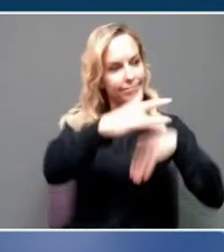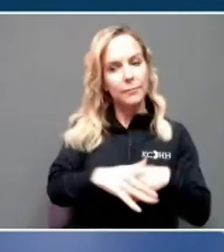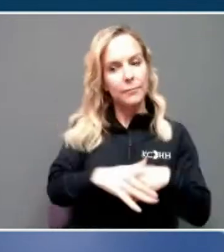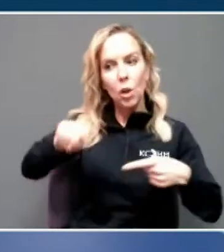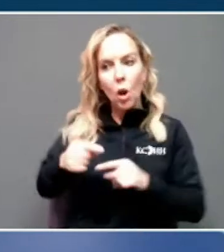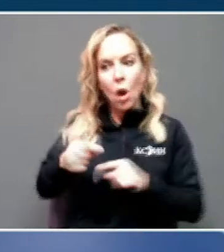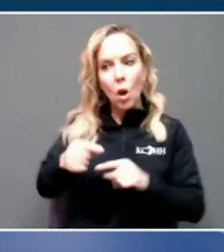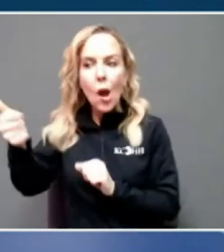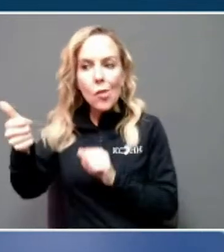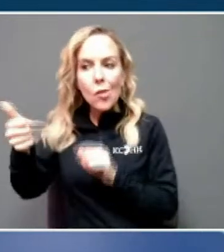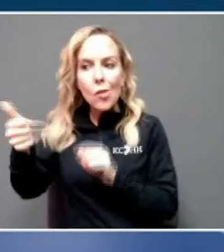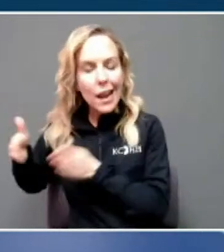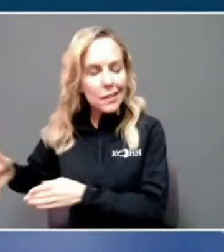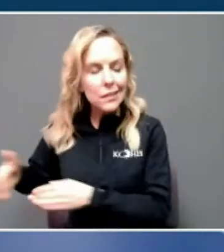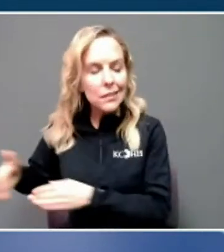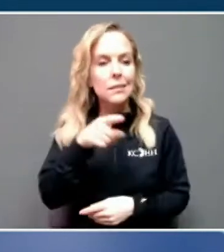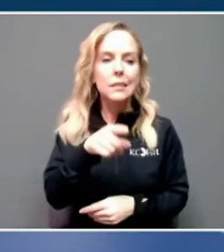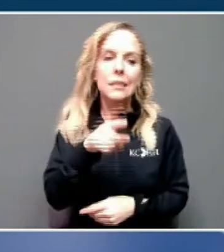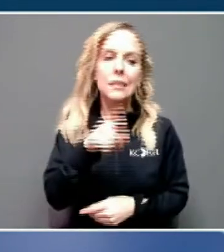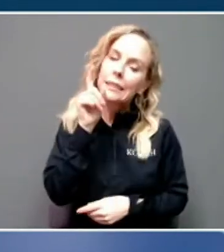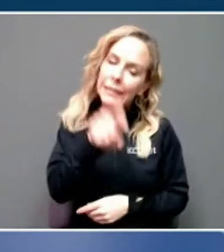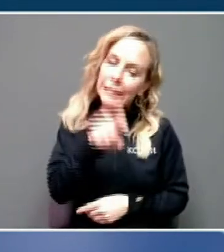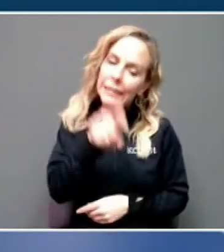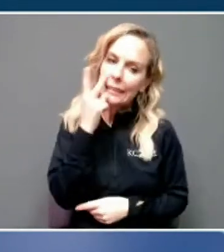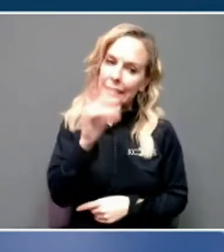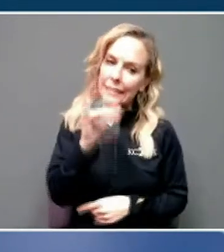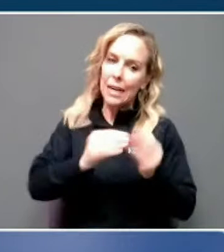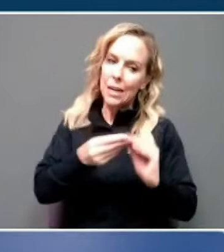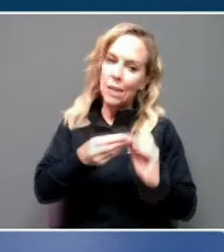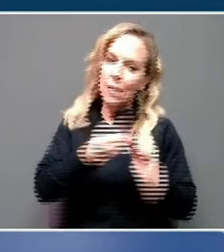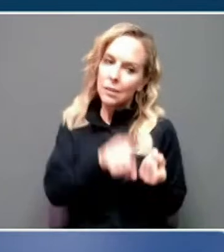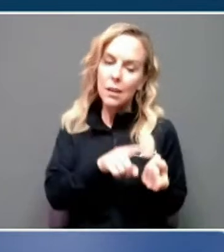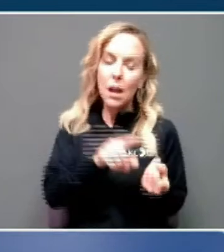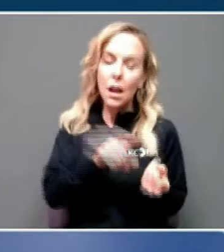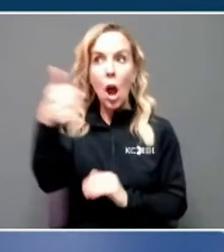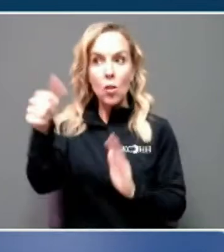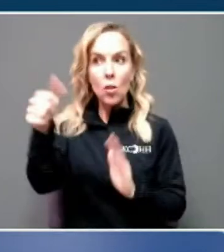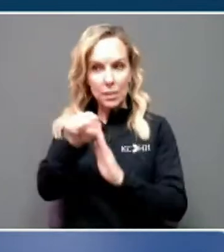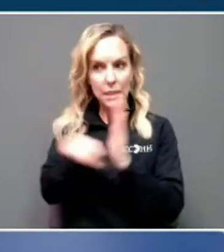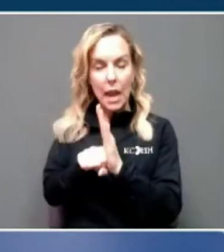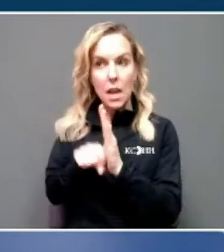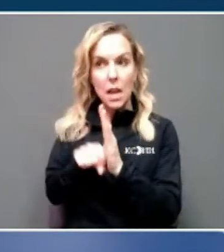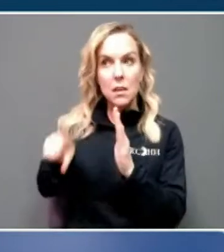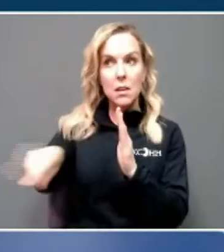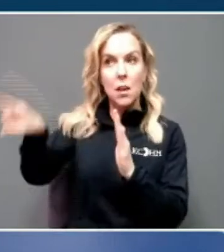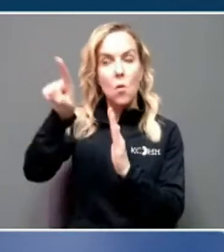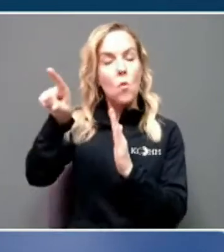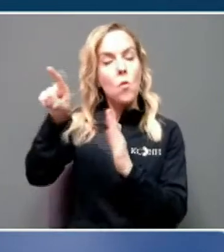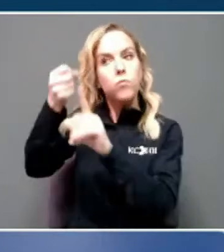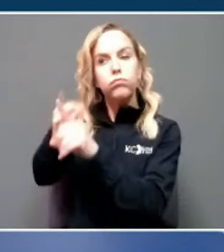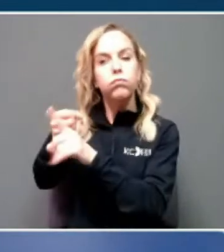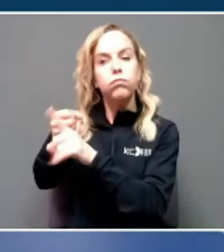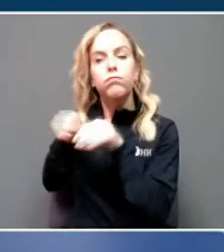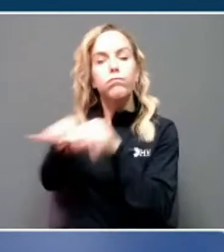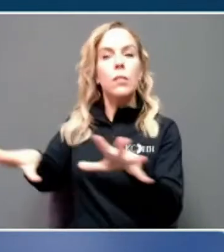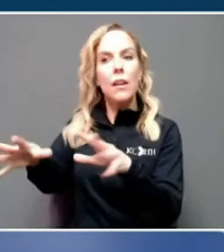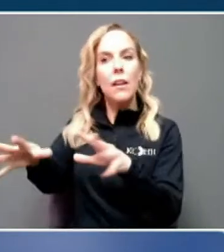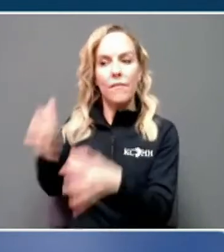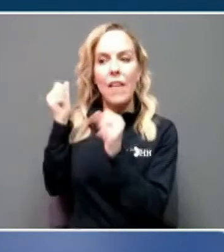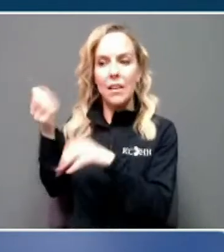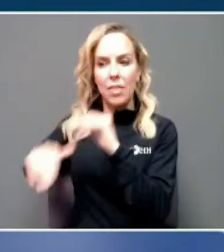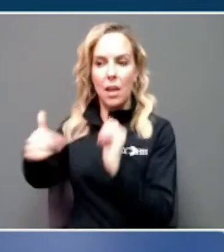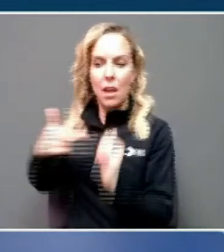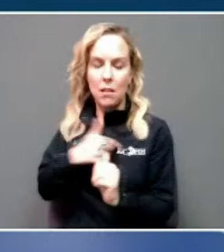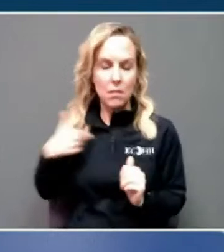see a significant decline on. I will say, in other states that got hit faster than us, or cities, they have had a